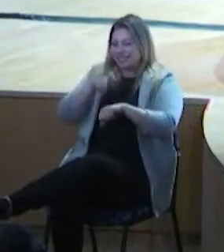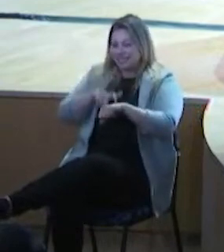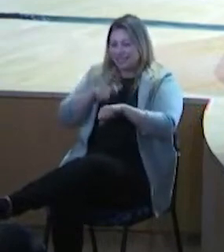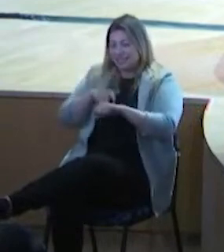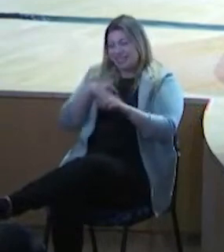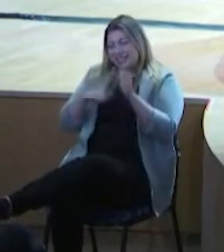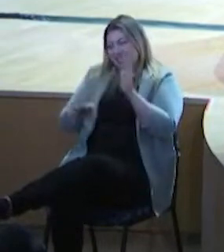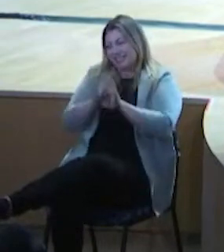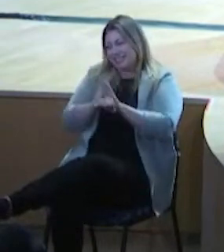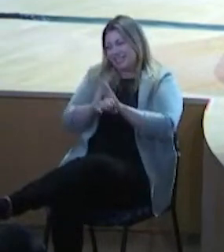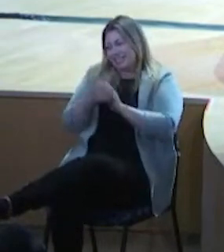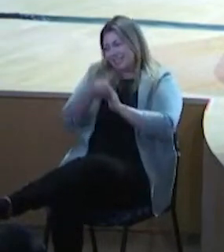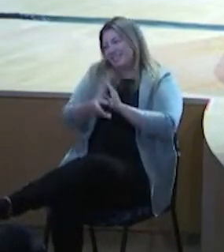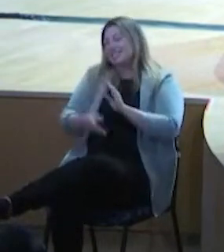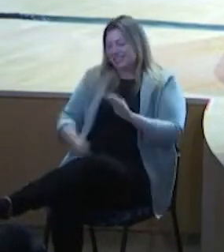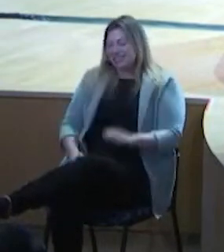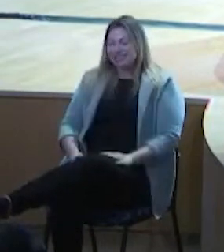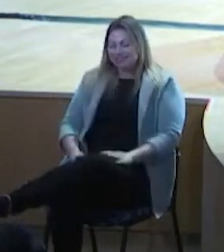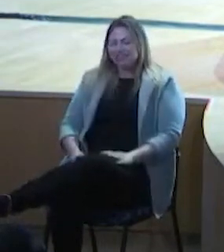there.